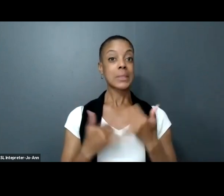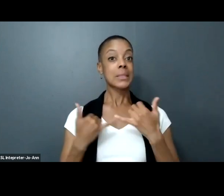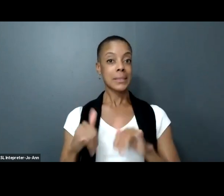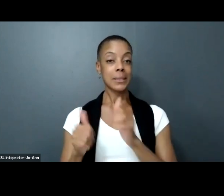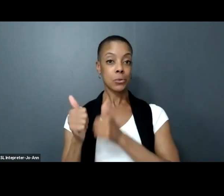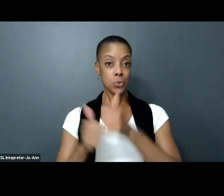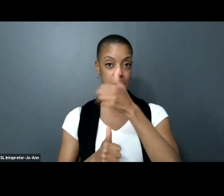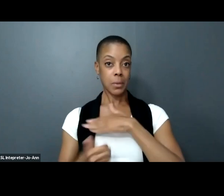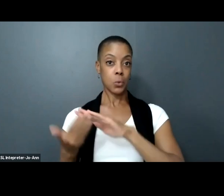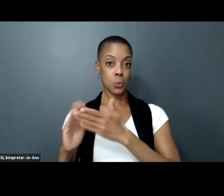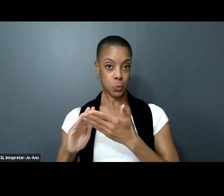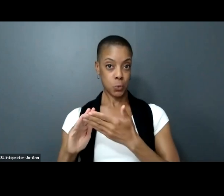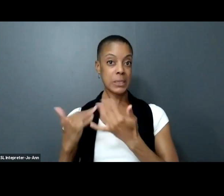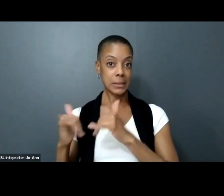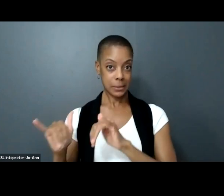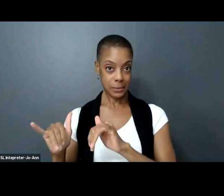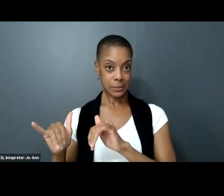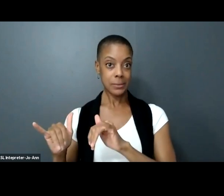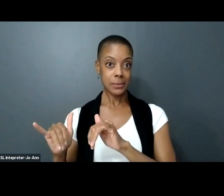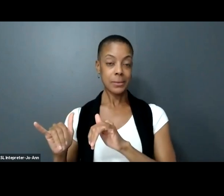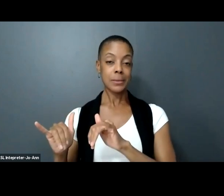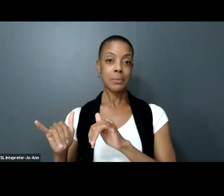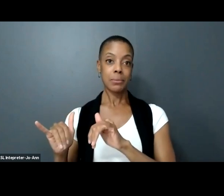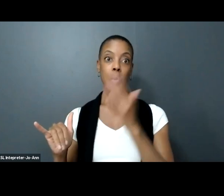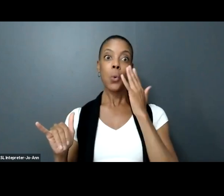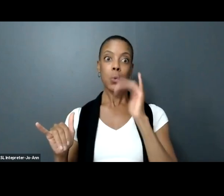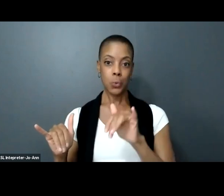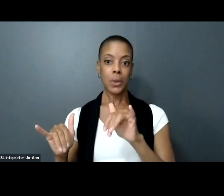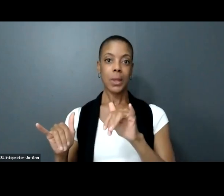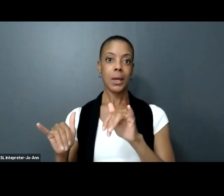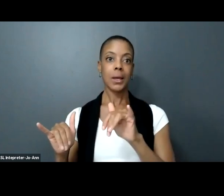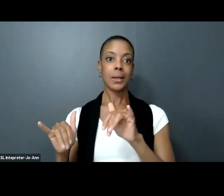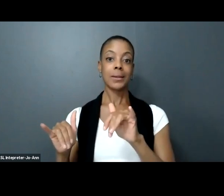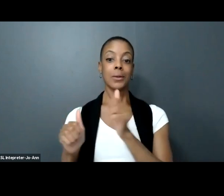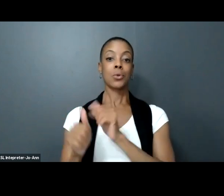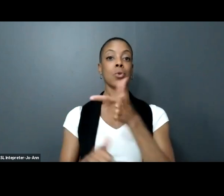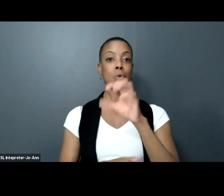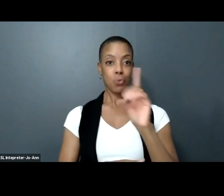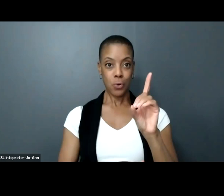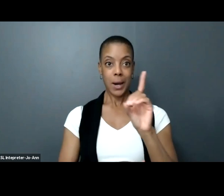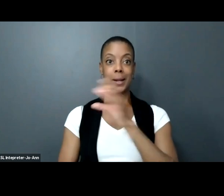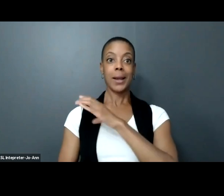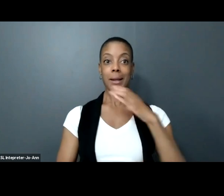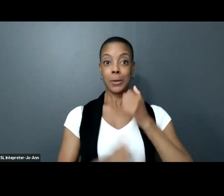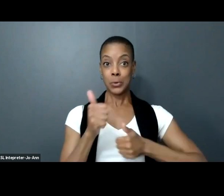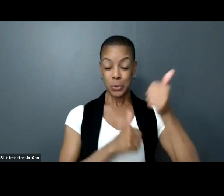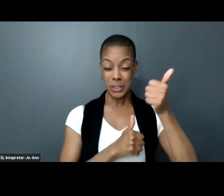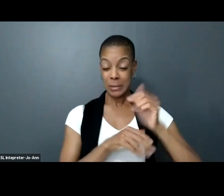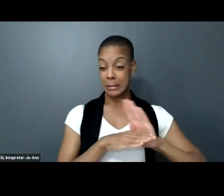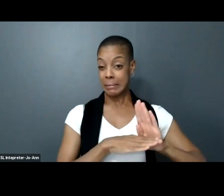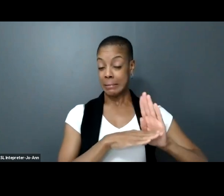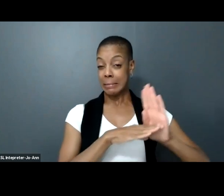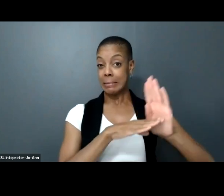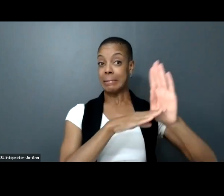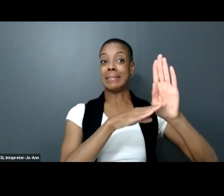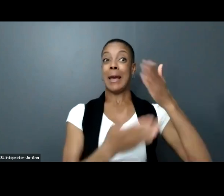my community, but according to how busy it gets as the Anishinaabeg Nation Grand Council Chief, I may actually leave my step down from my